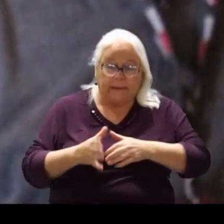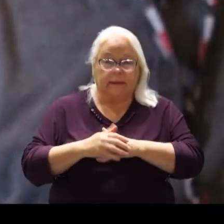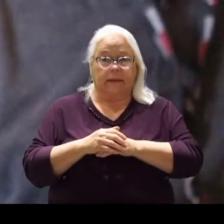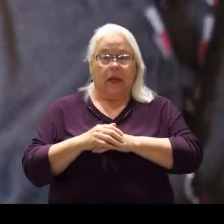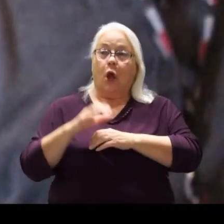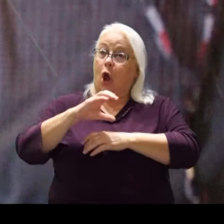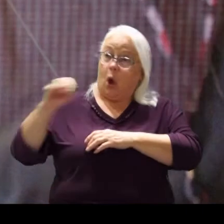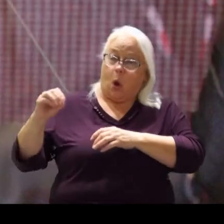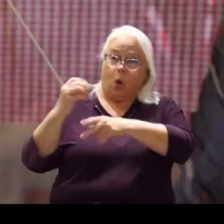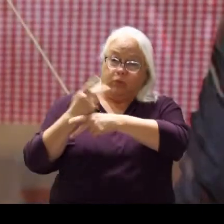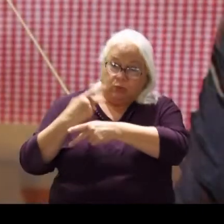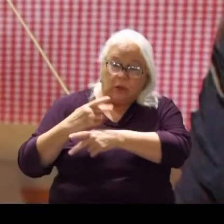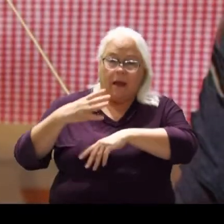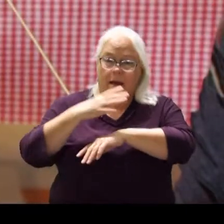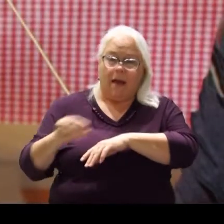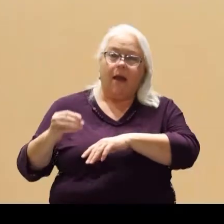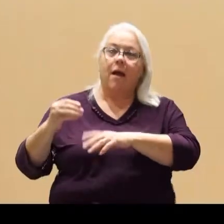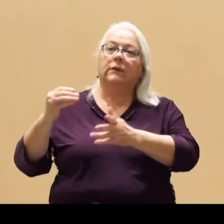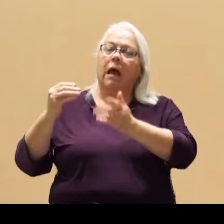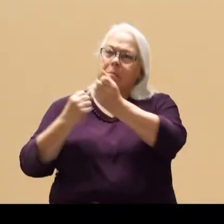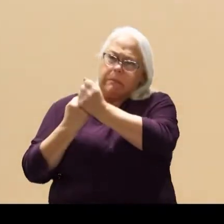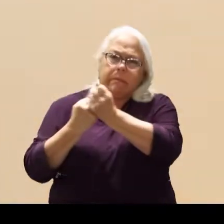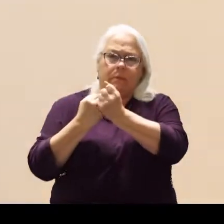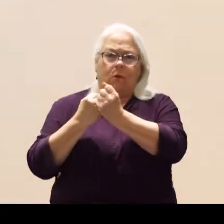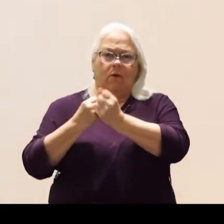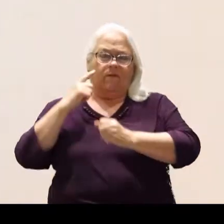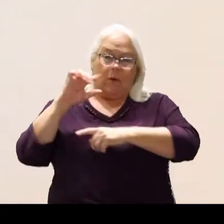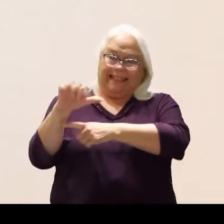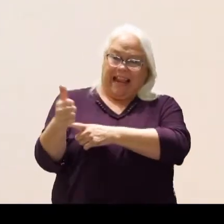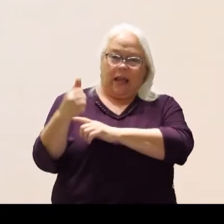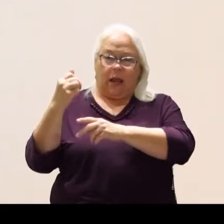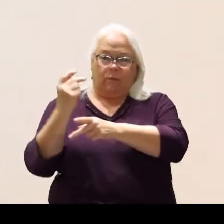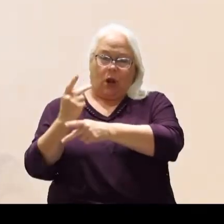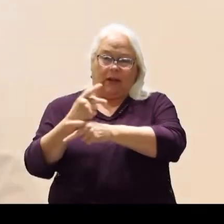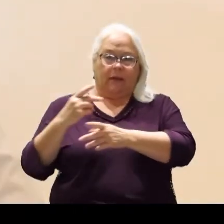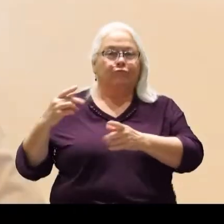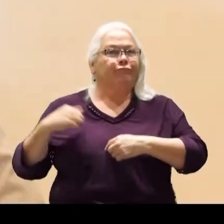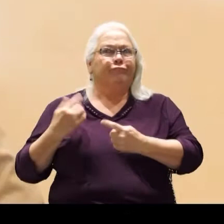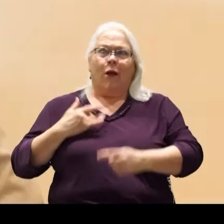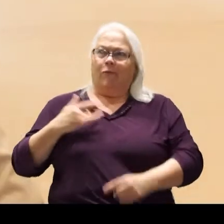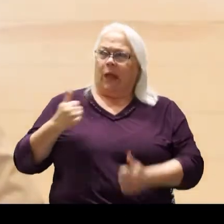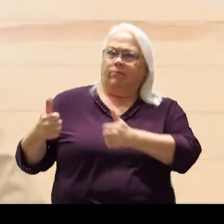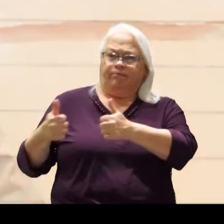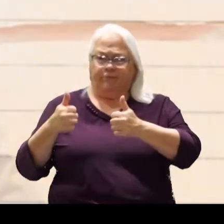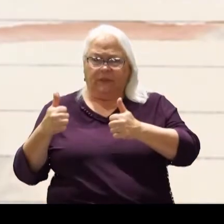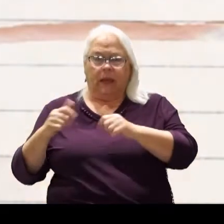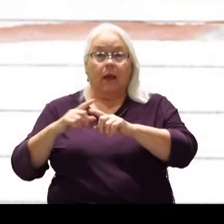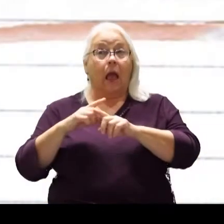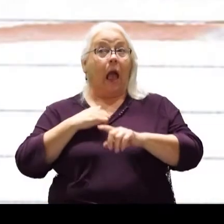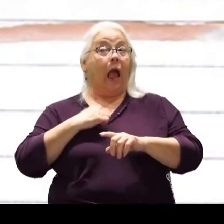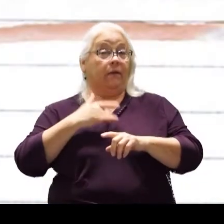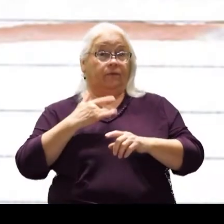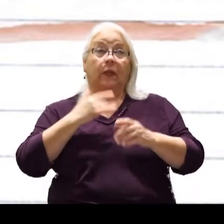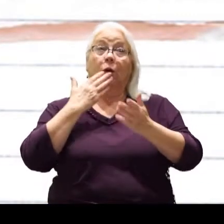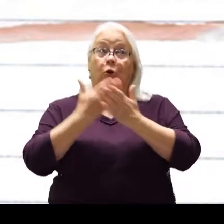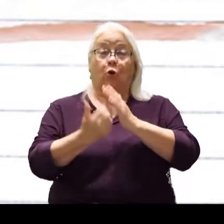worked as an ally on 10 productions featuring neurodiverse artists. And while I now feel more confident in my ability to collaborate with